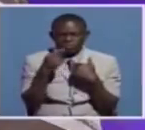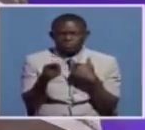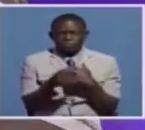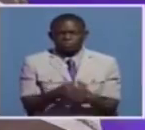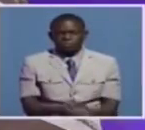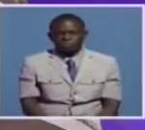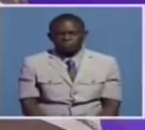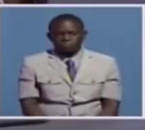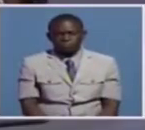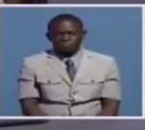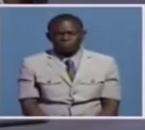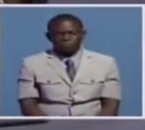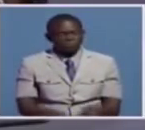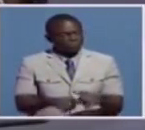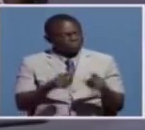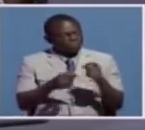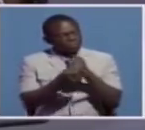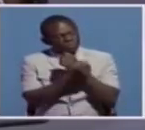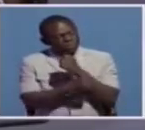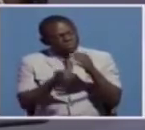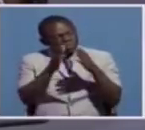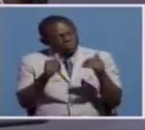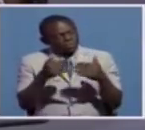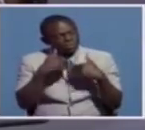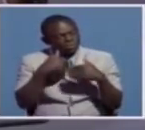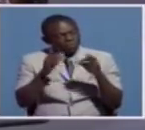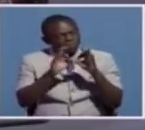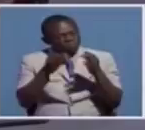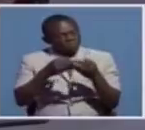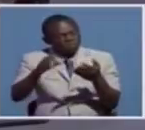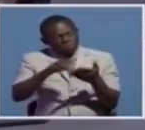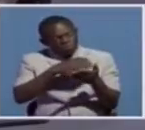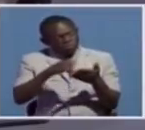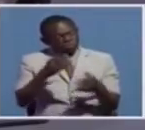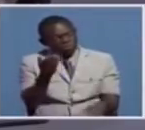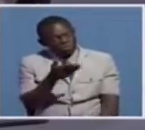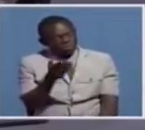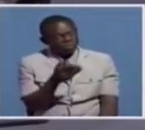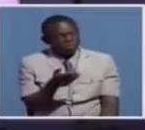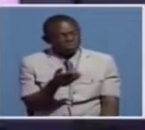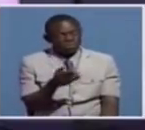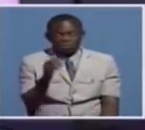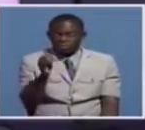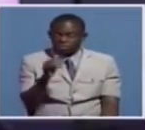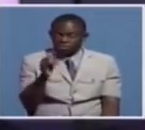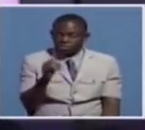Surprisingly, you had no choir at State. It was a family choir. Surprisingly, but the voices are good. If you